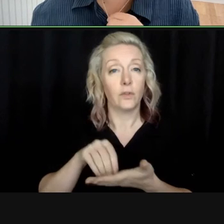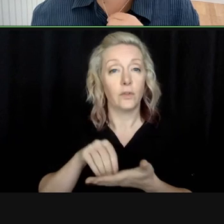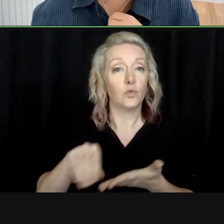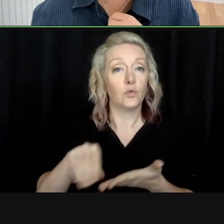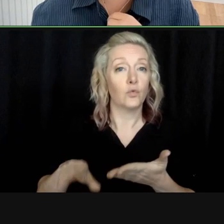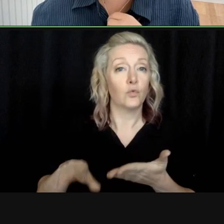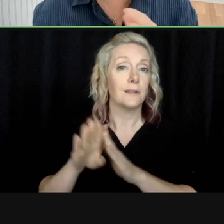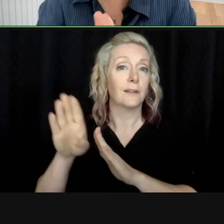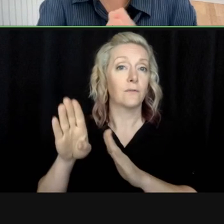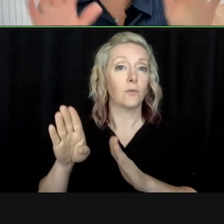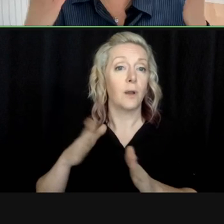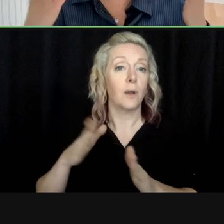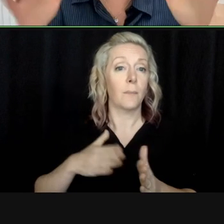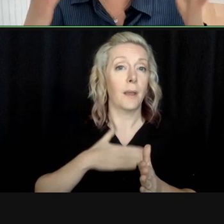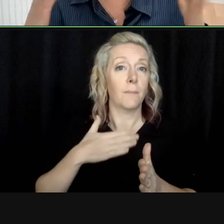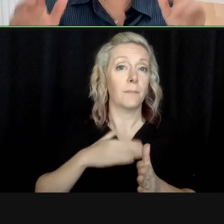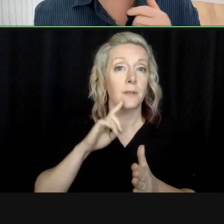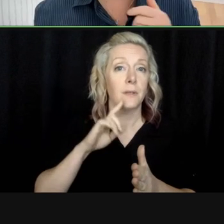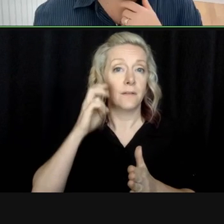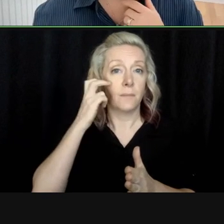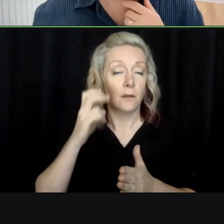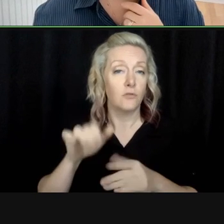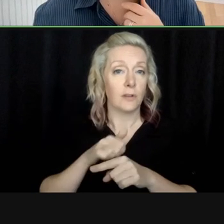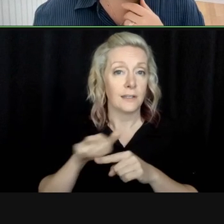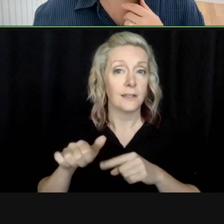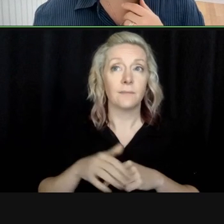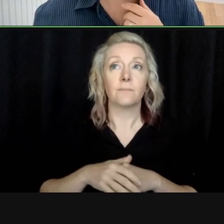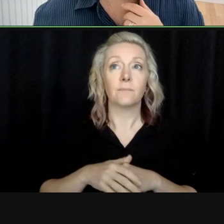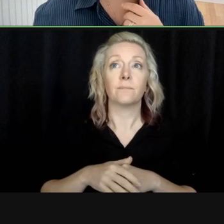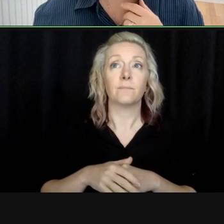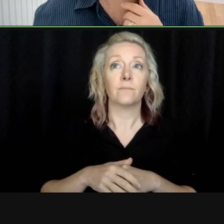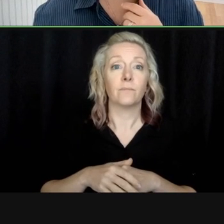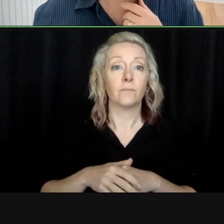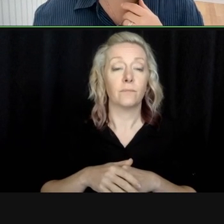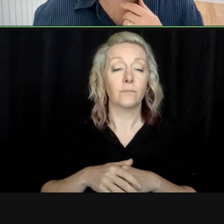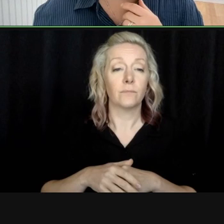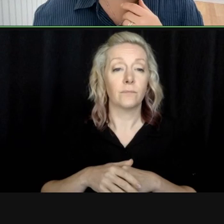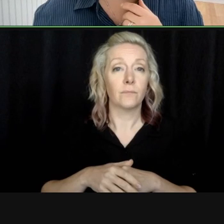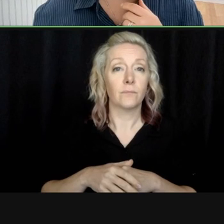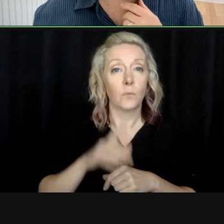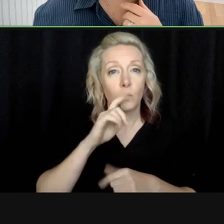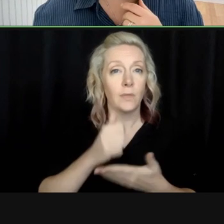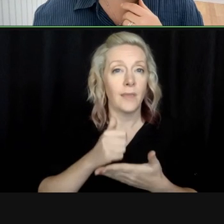I'm so glad I had deafblind training. Yay. It really helps connect the dots.